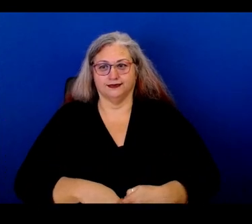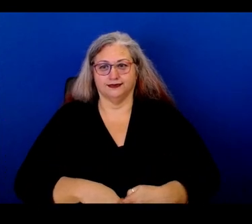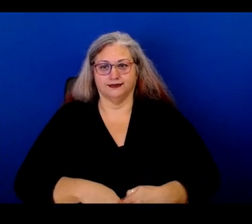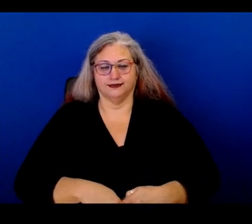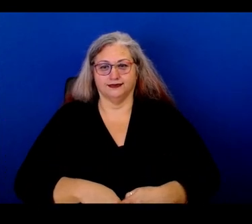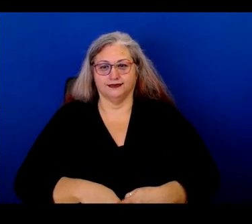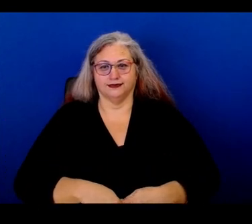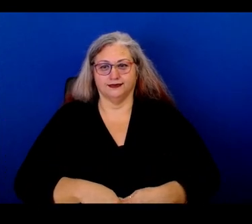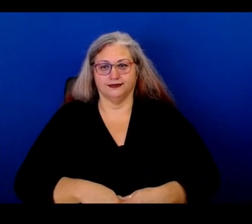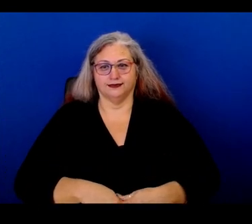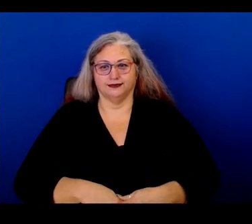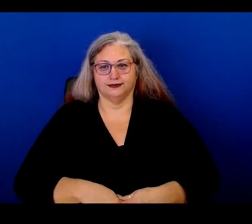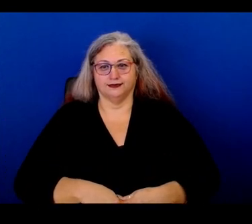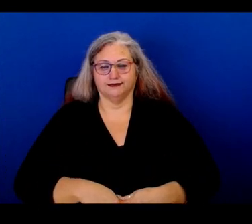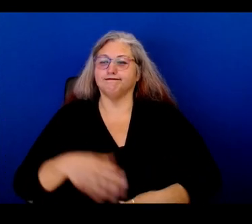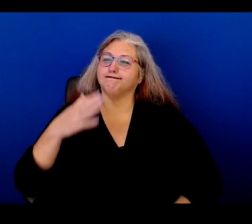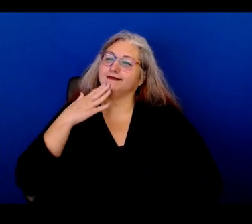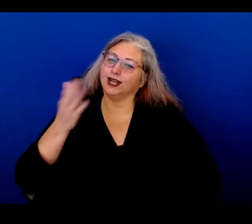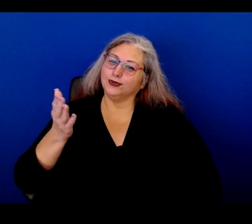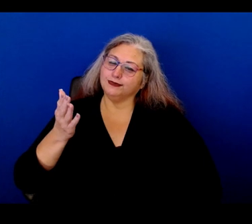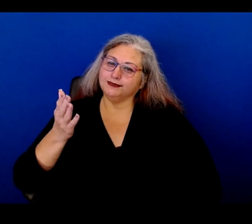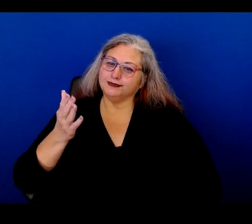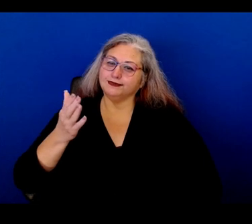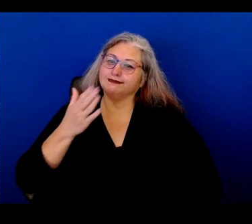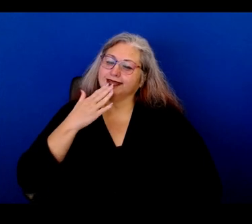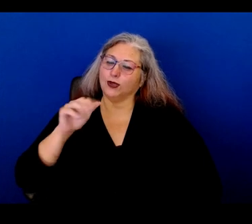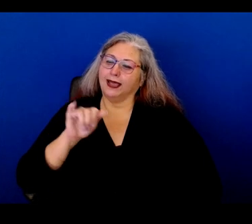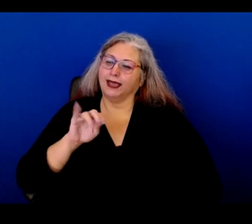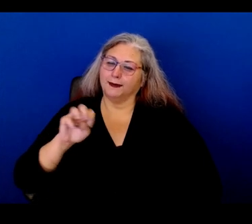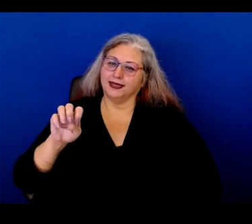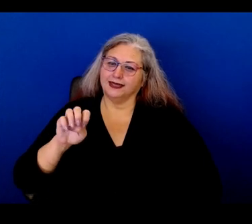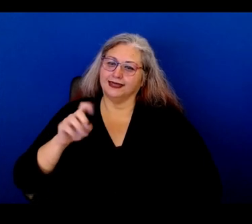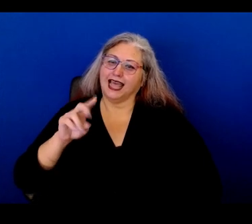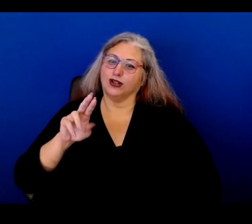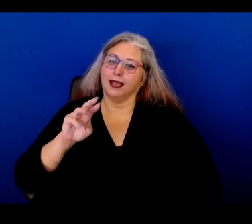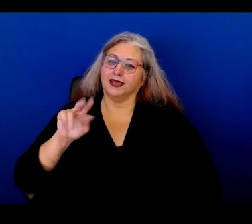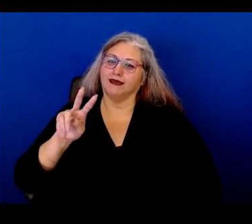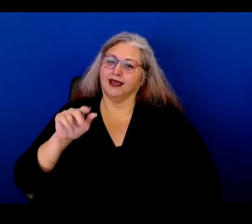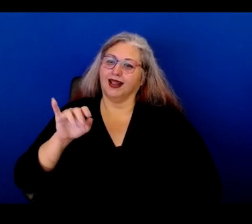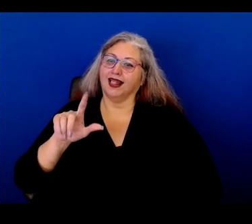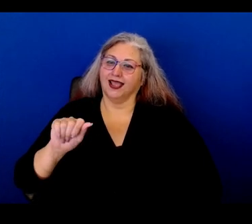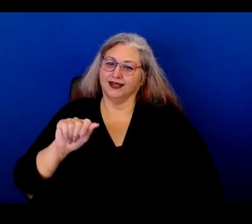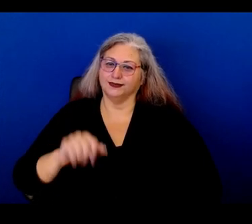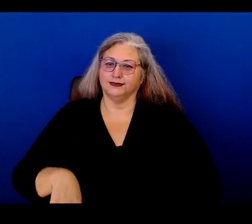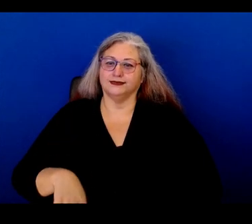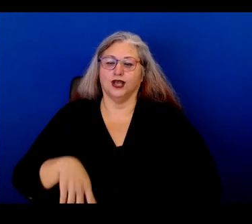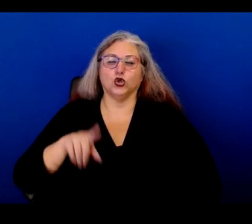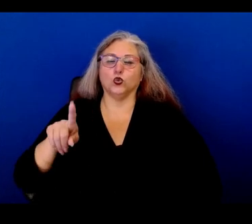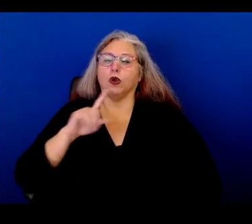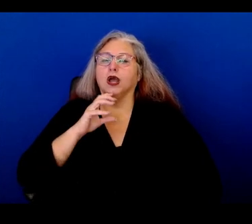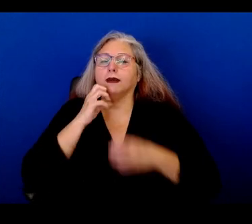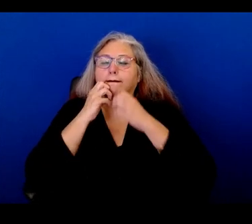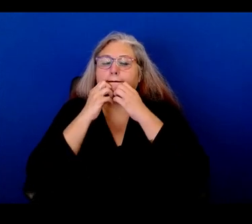Thank you. Thank you, Aimee. Dr. Aimee Vaniglia. You are precious. You